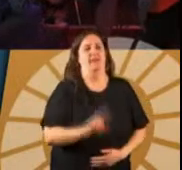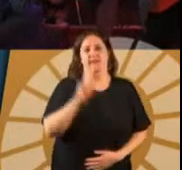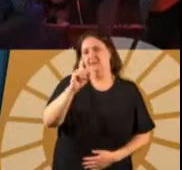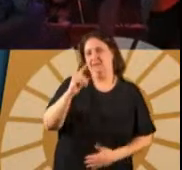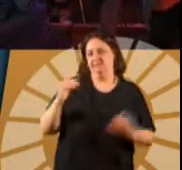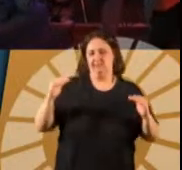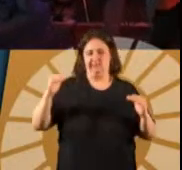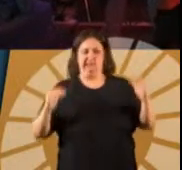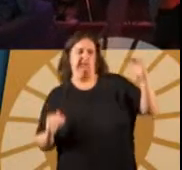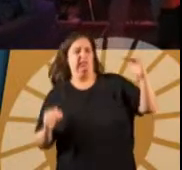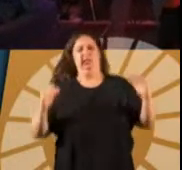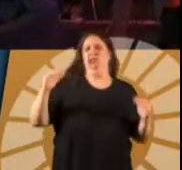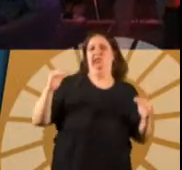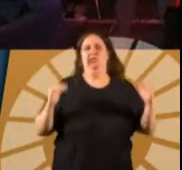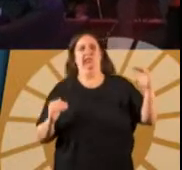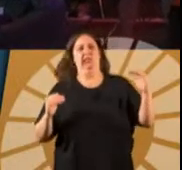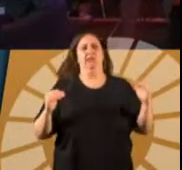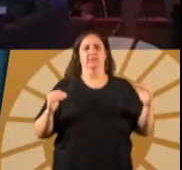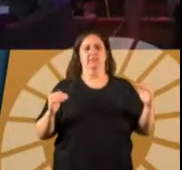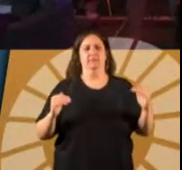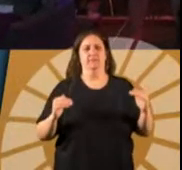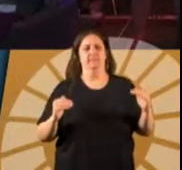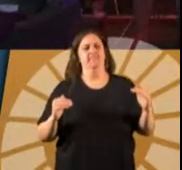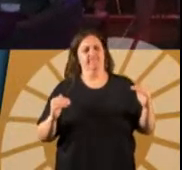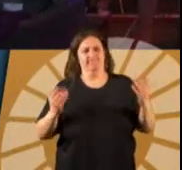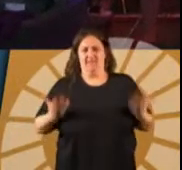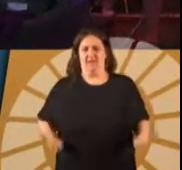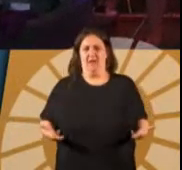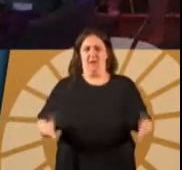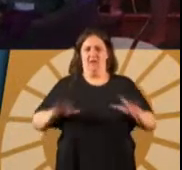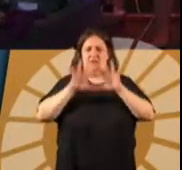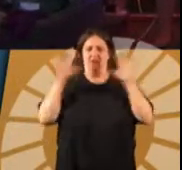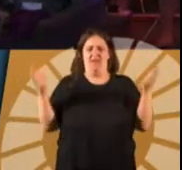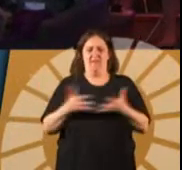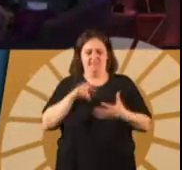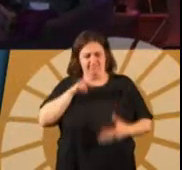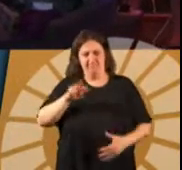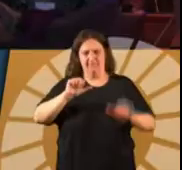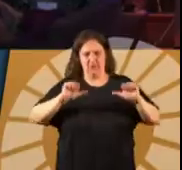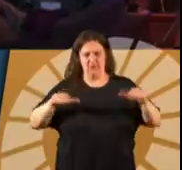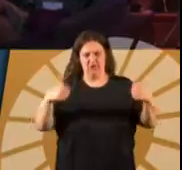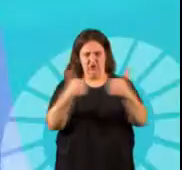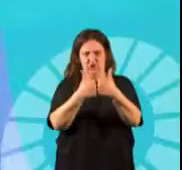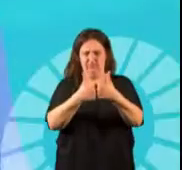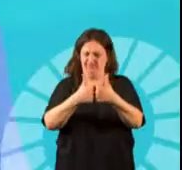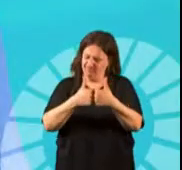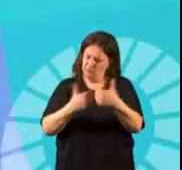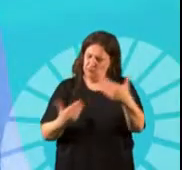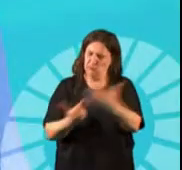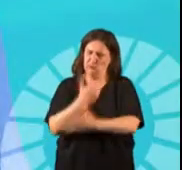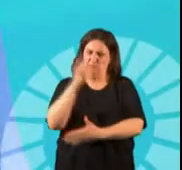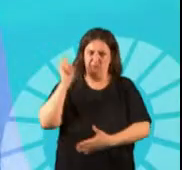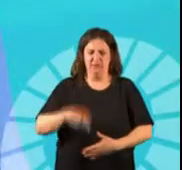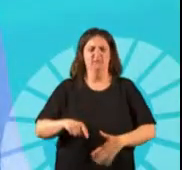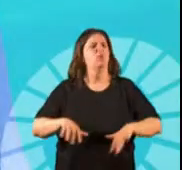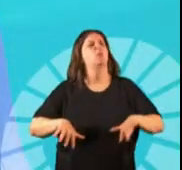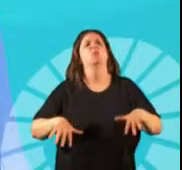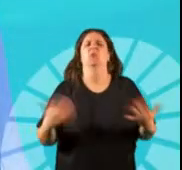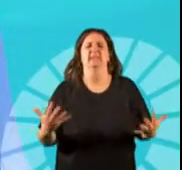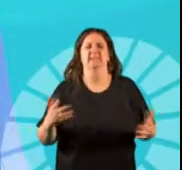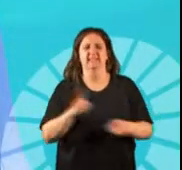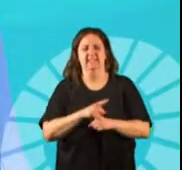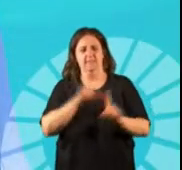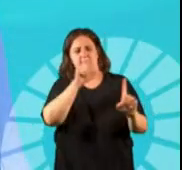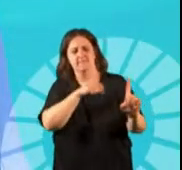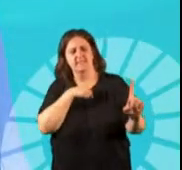hate speech against girls and women have become even more acute. A shadow pandemic,